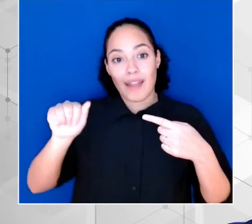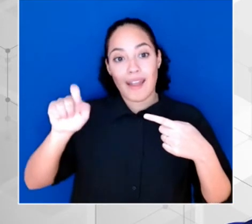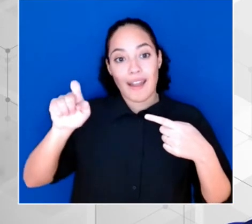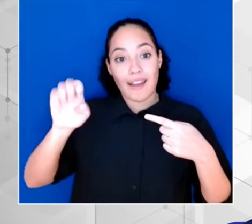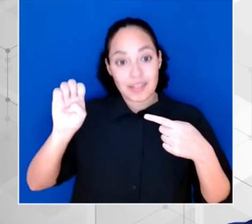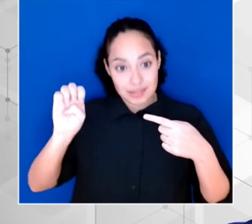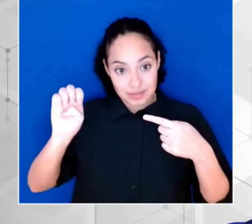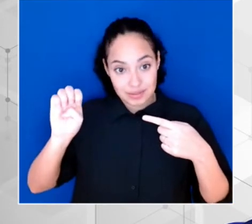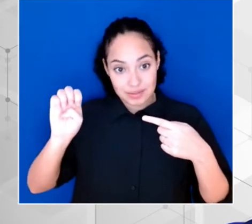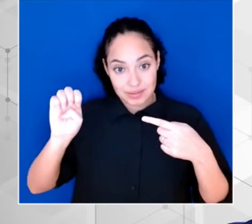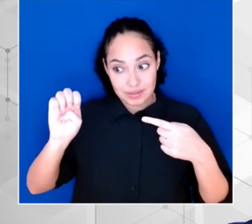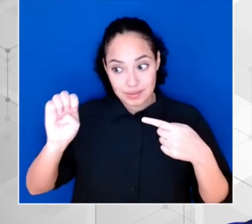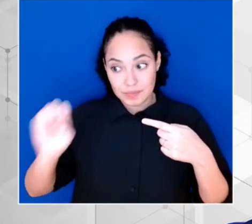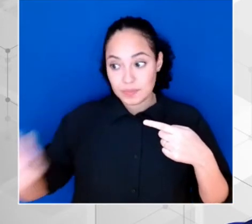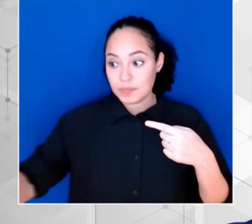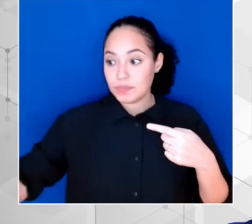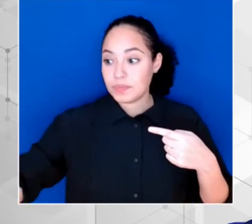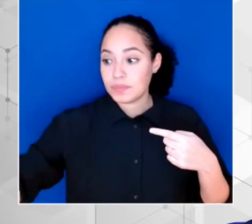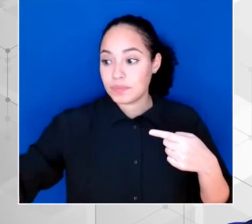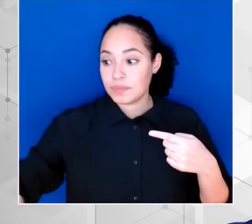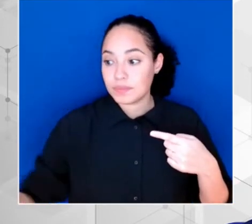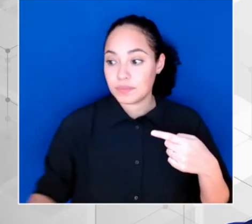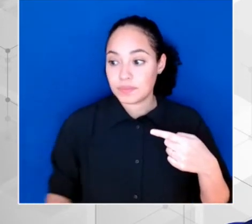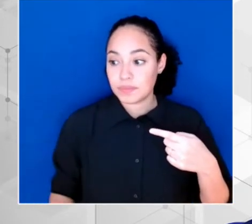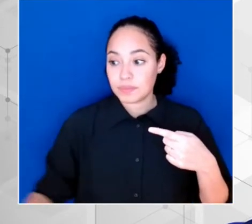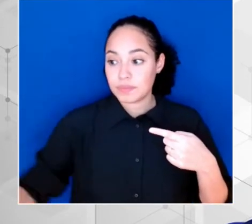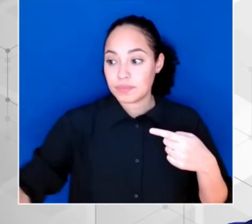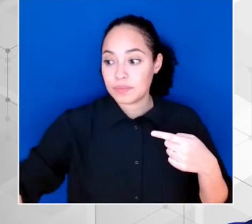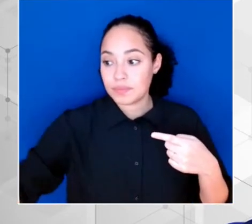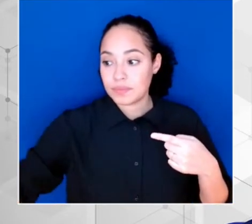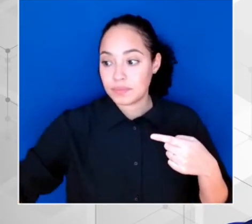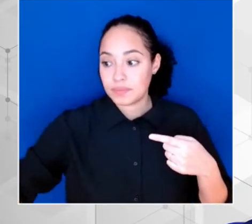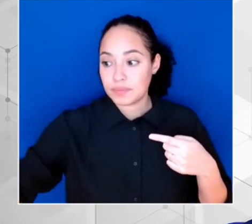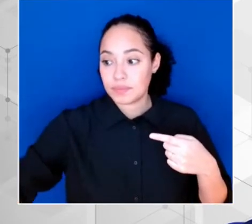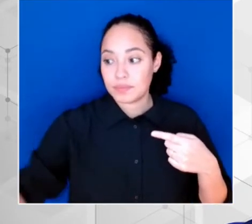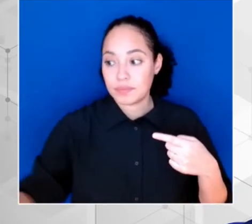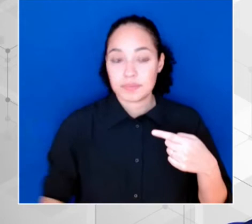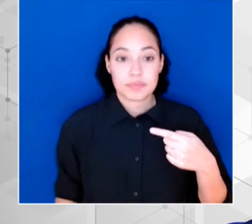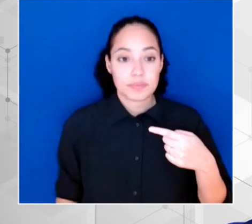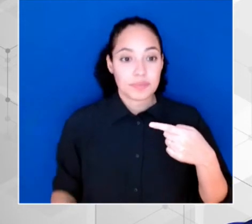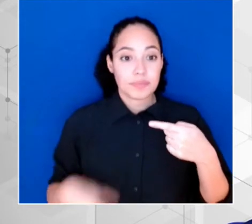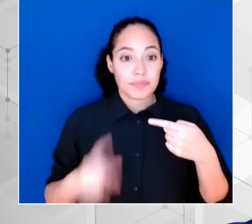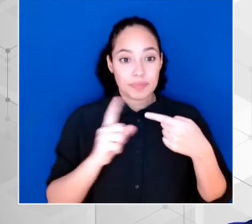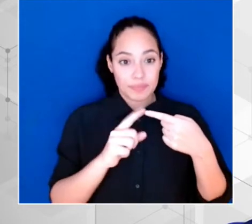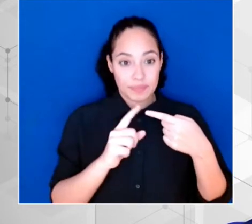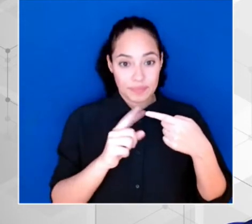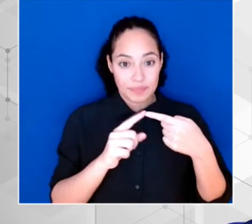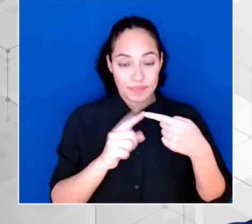You can find this extension when you install it under the development tools of your